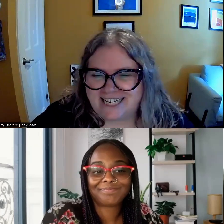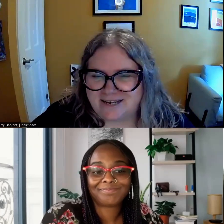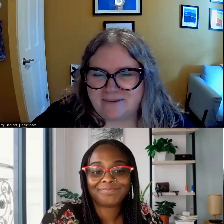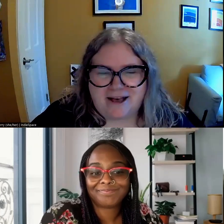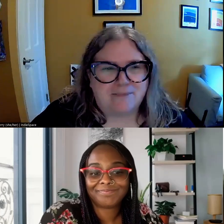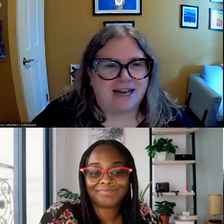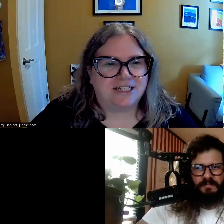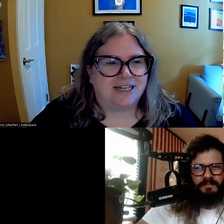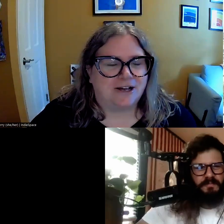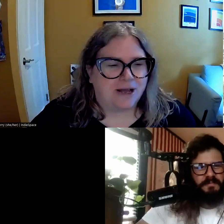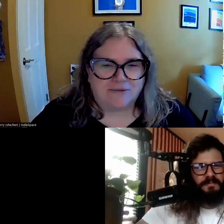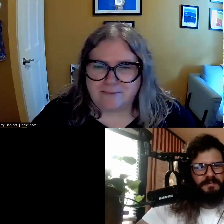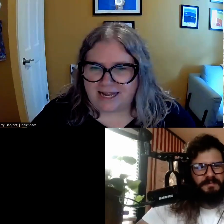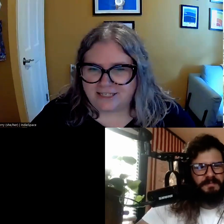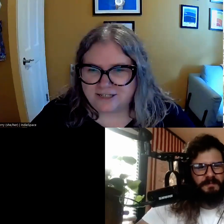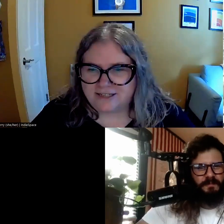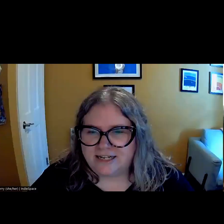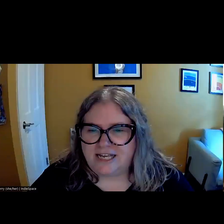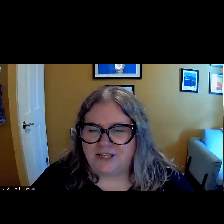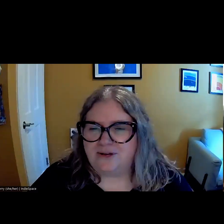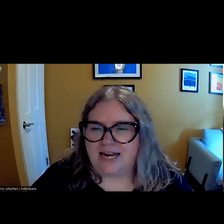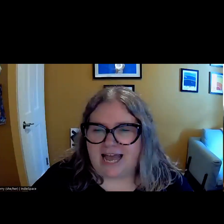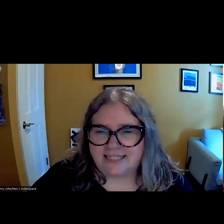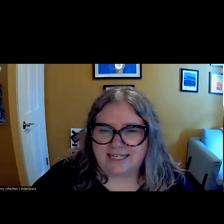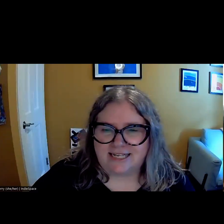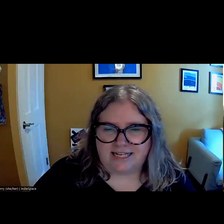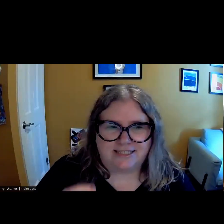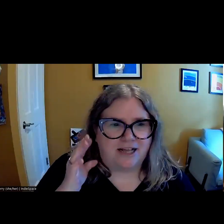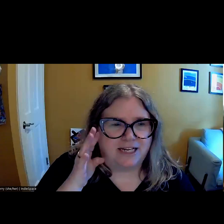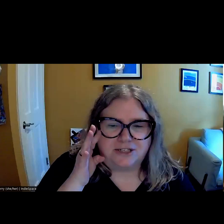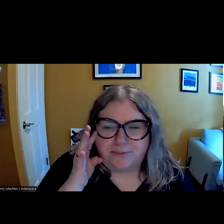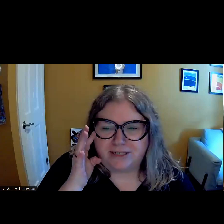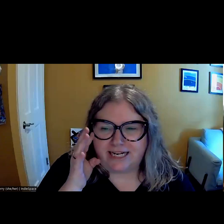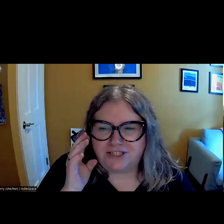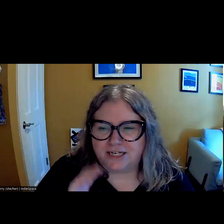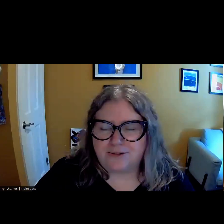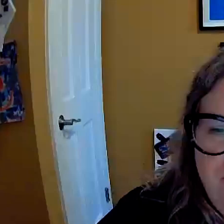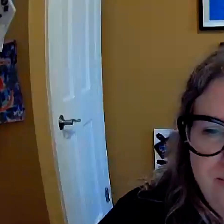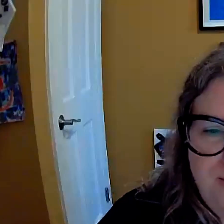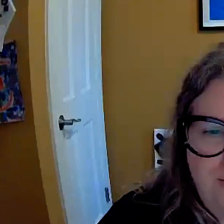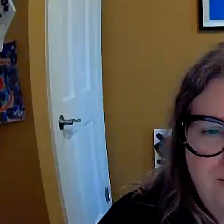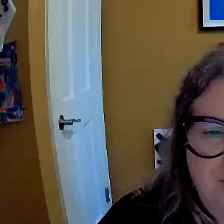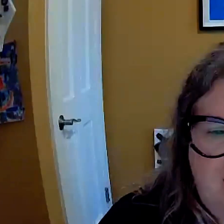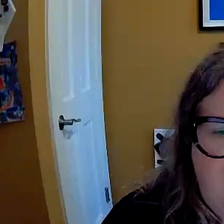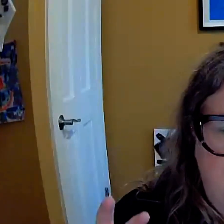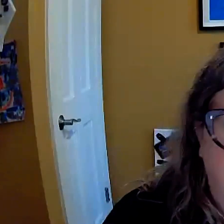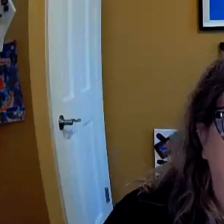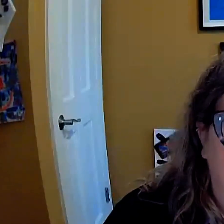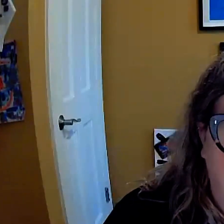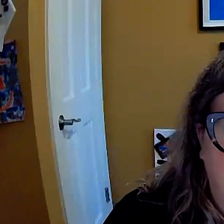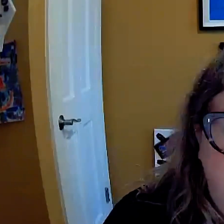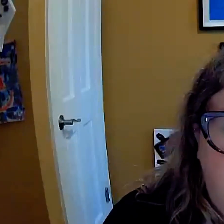you, team. And just a quick reminder, you can access ASL interpretation through Zoom using